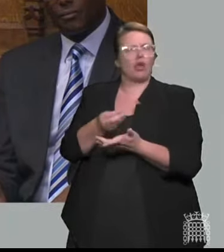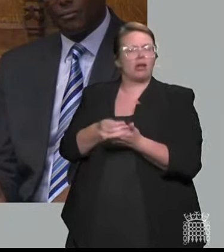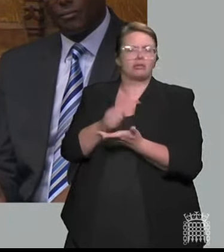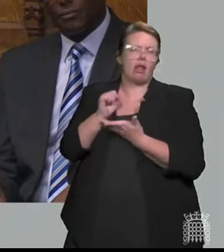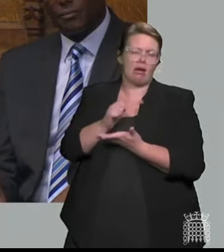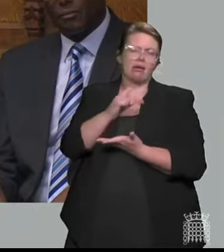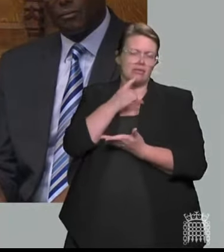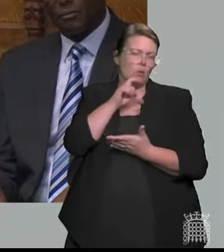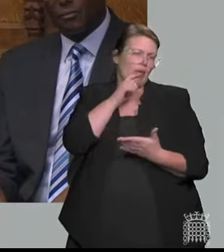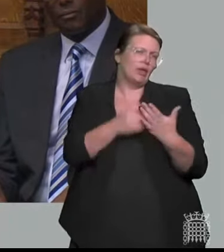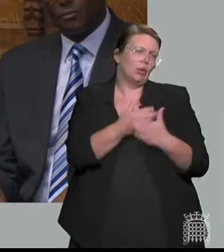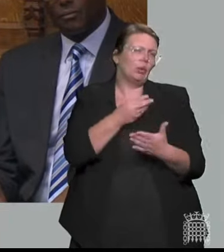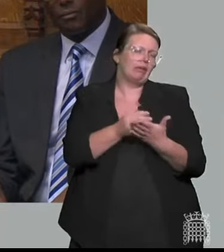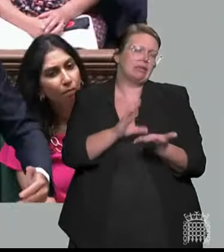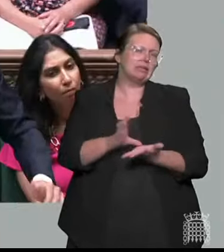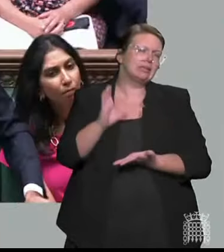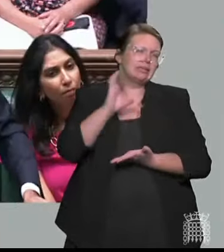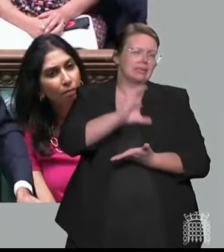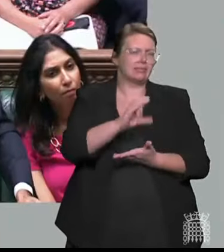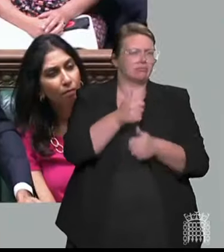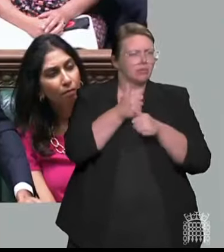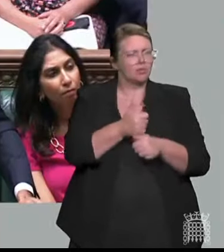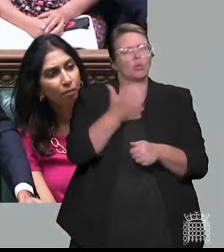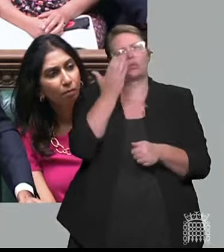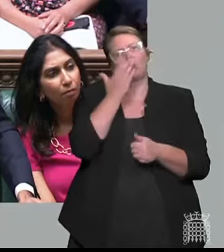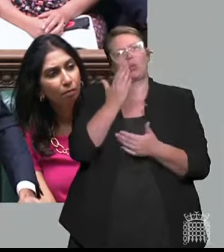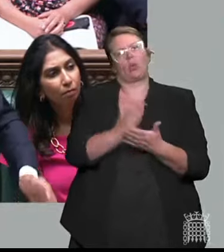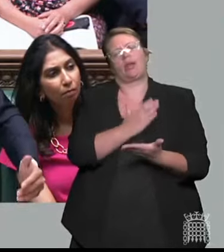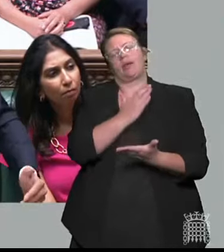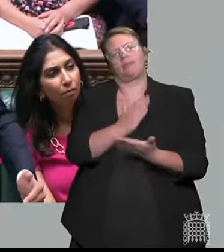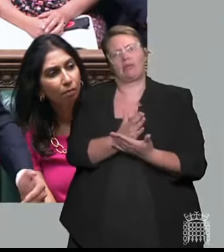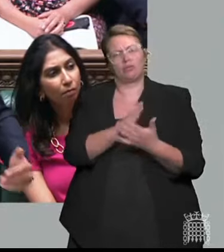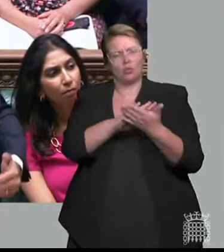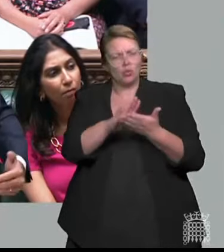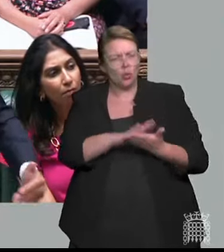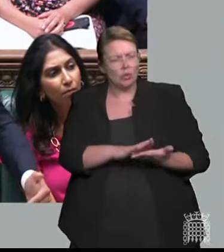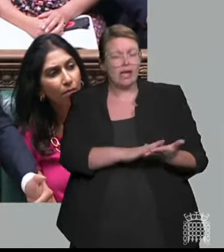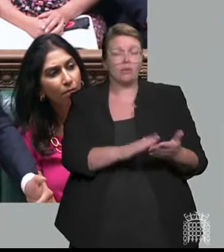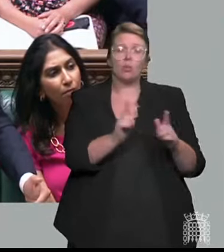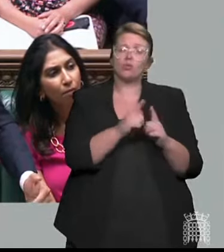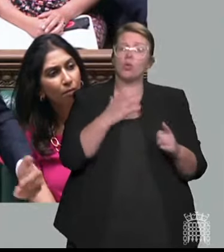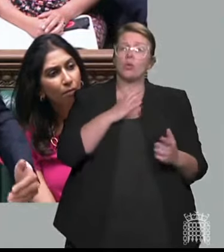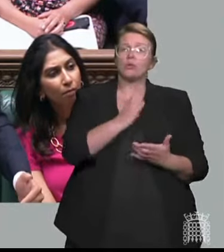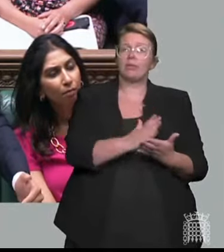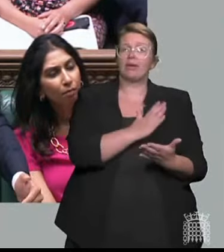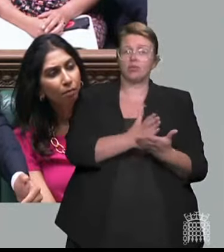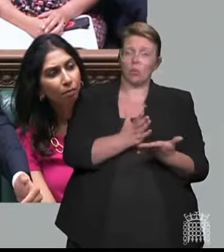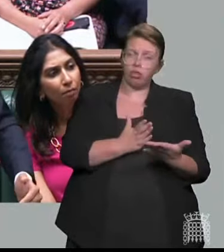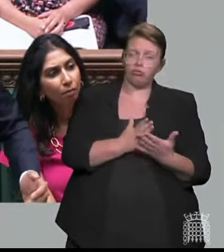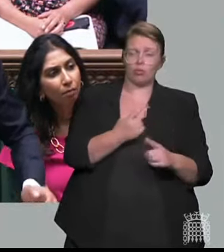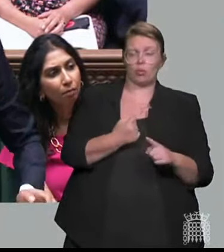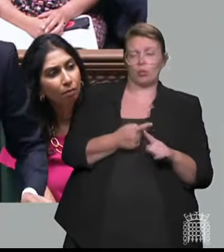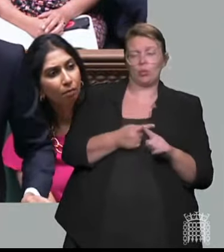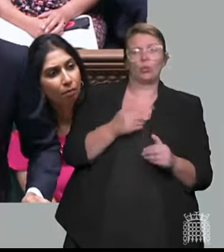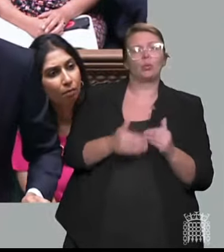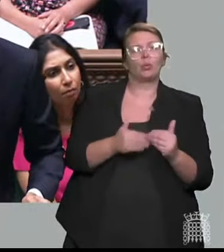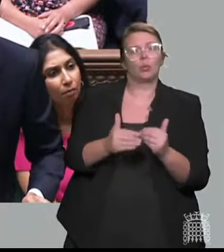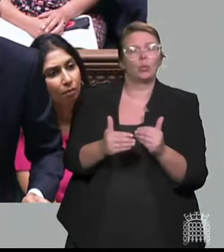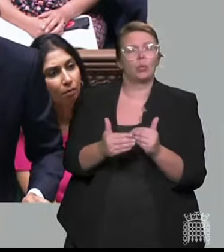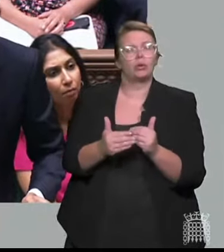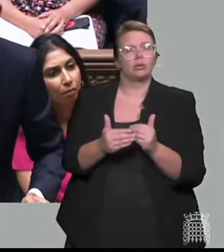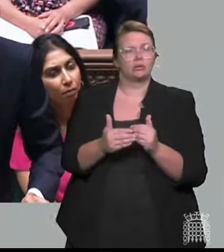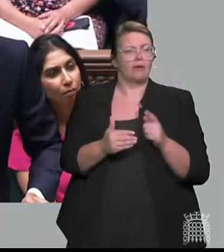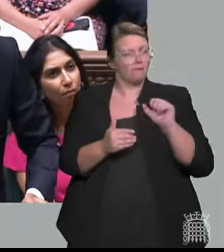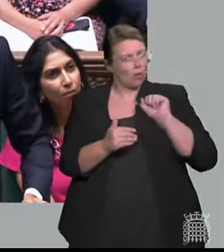new funding will be provided to schools to deal with this issue, but also to ensure that we can get through this as quickly as possible for